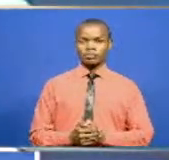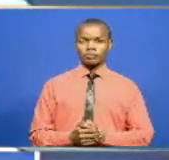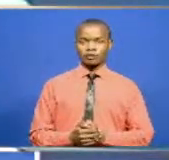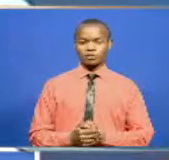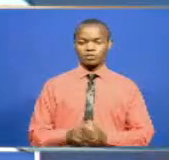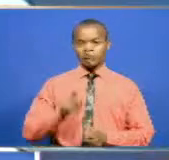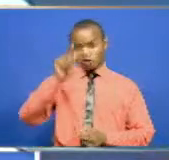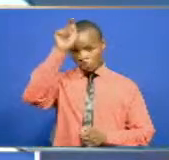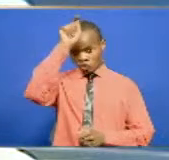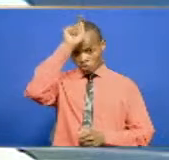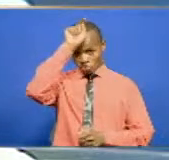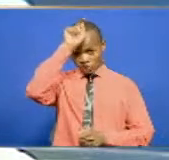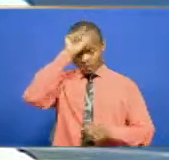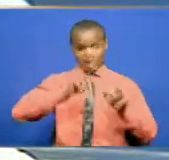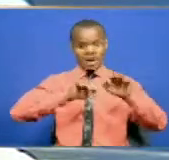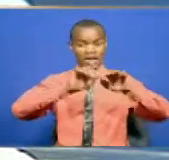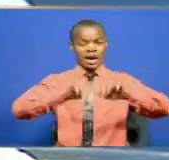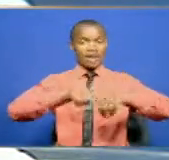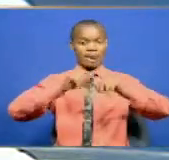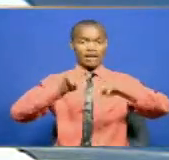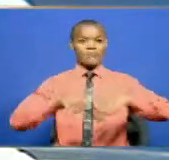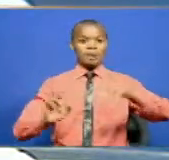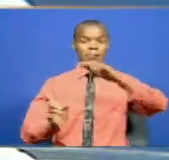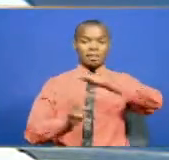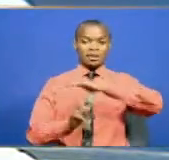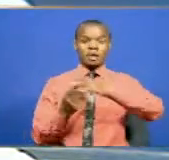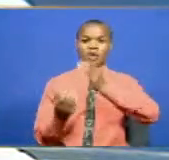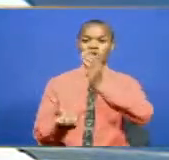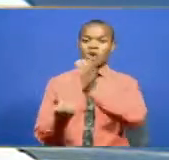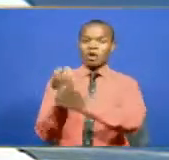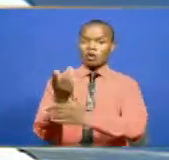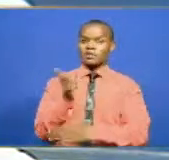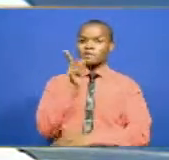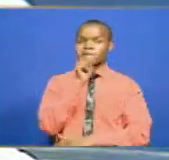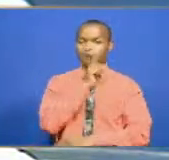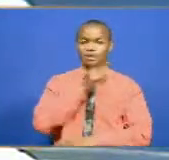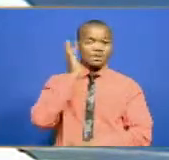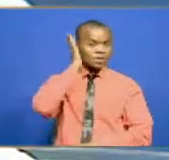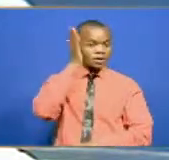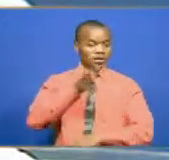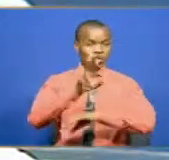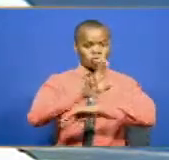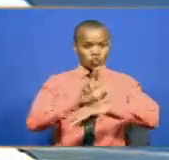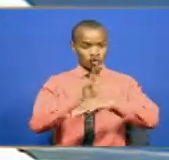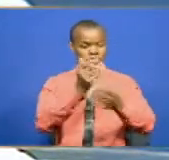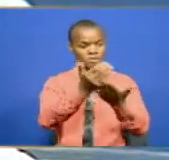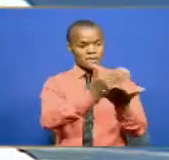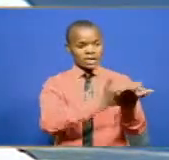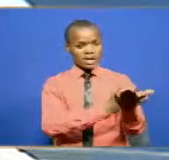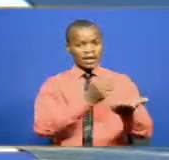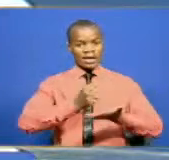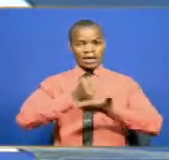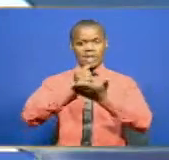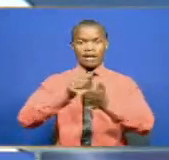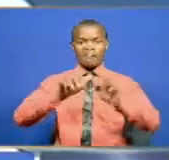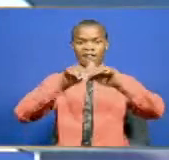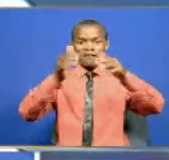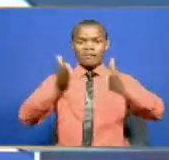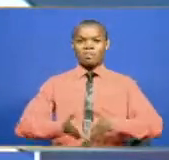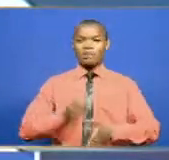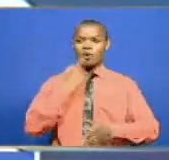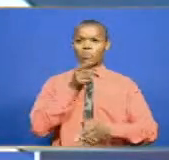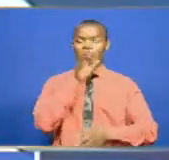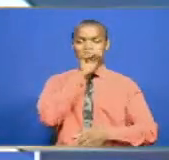Tunisia's agriculture ministry has launched a direct-to-consumer program to help farmers who have lost